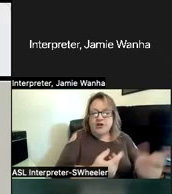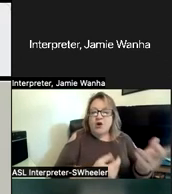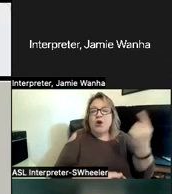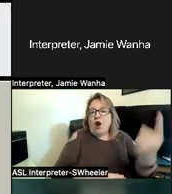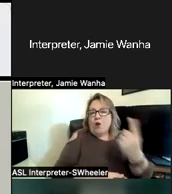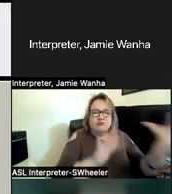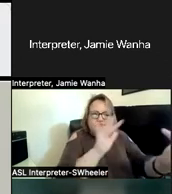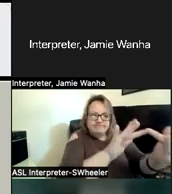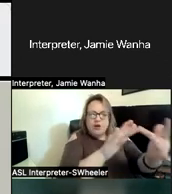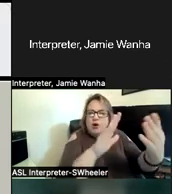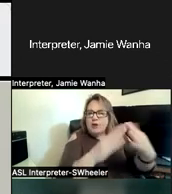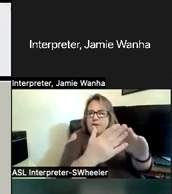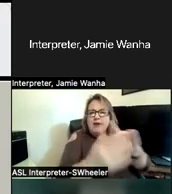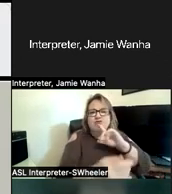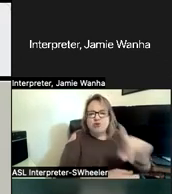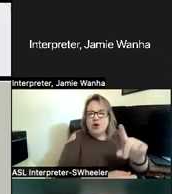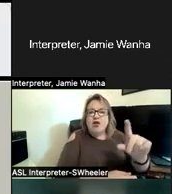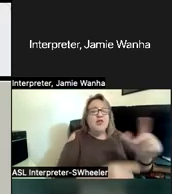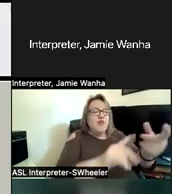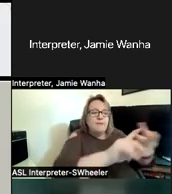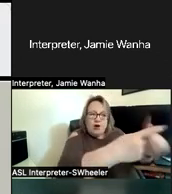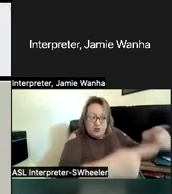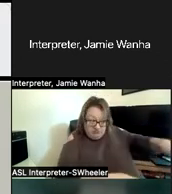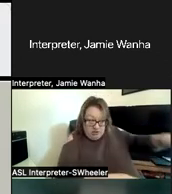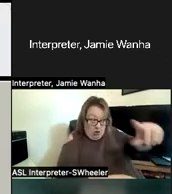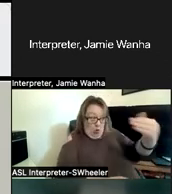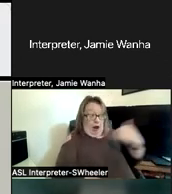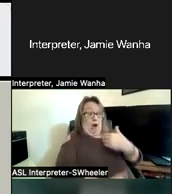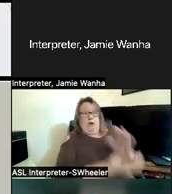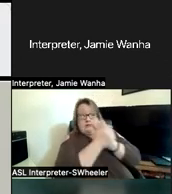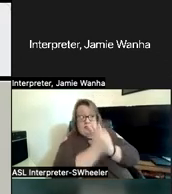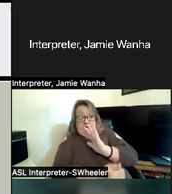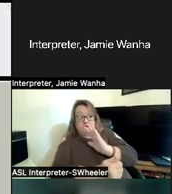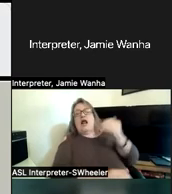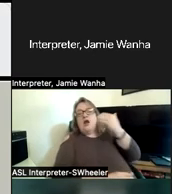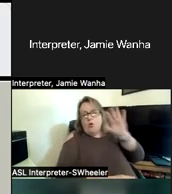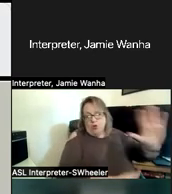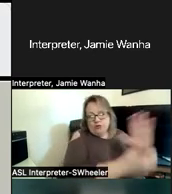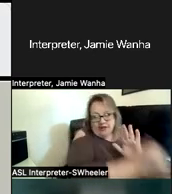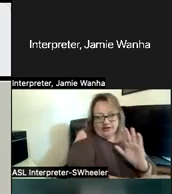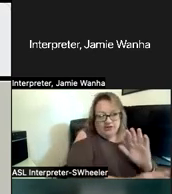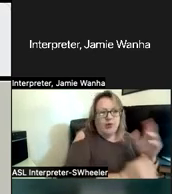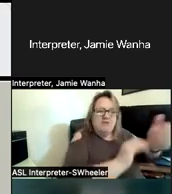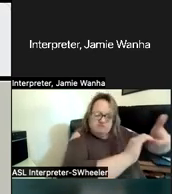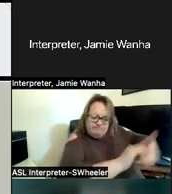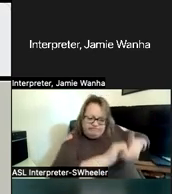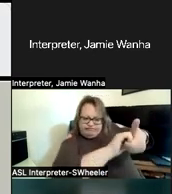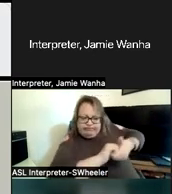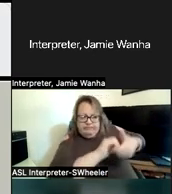reaching out to our community to make sure that the partners know our capabilities and that we know theirs. And so we can really work together to make sure